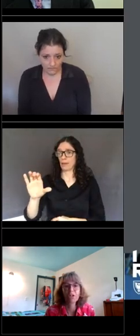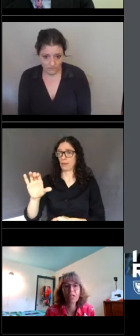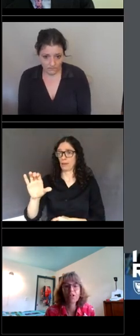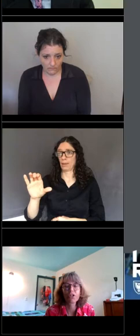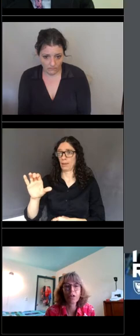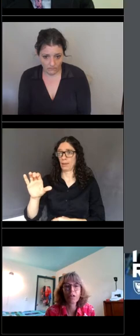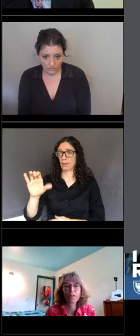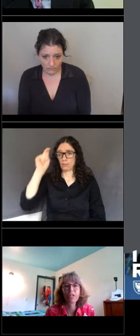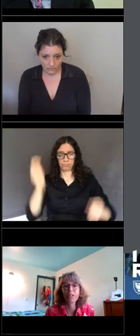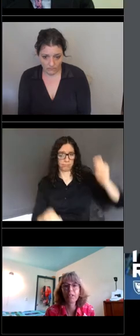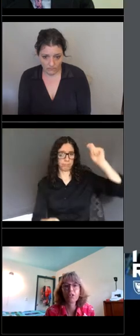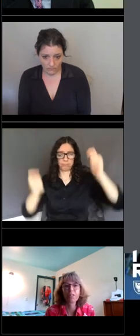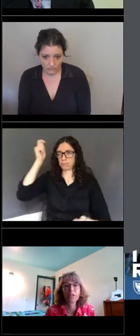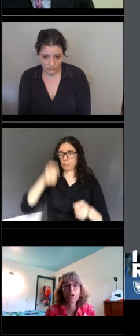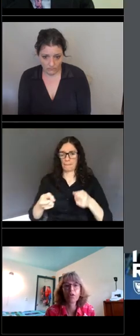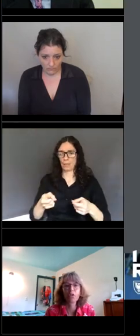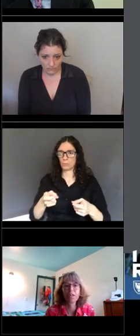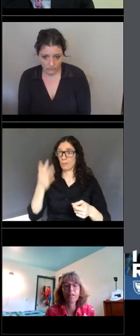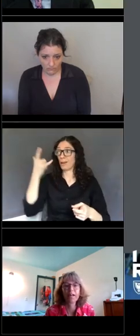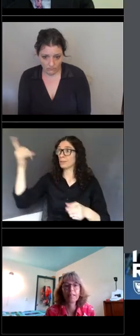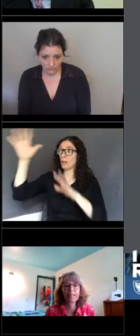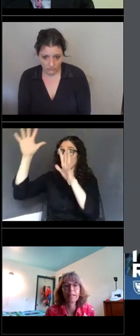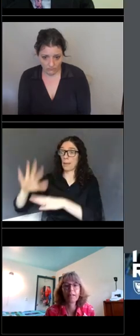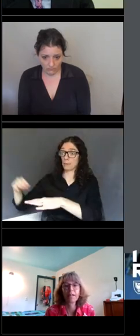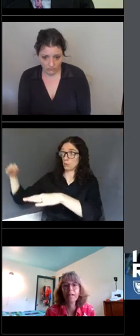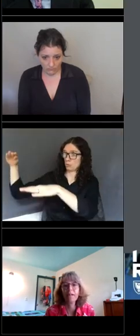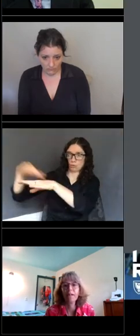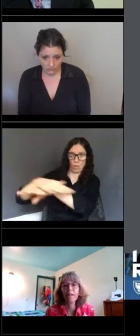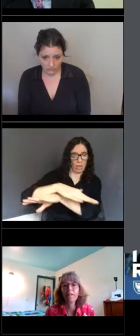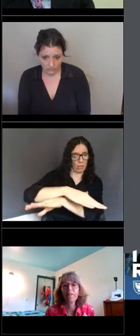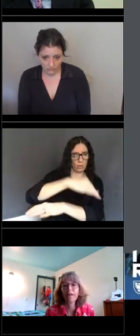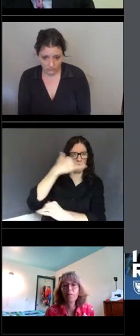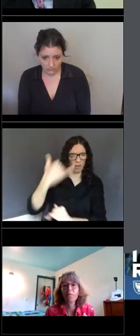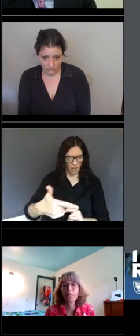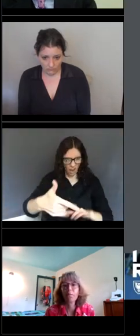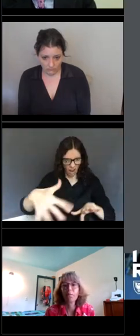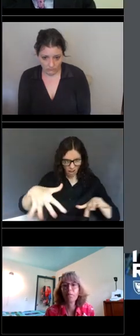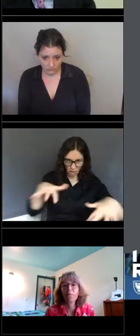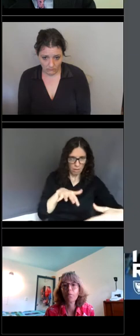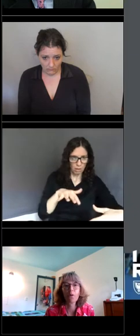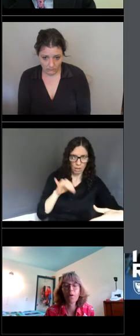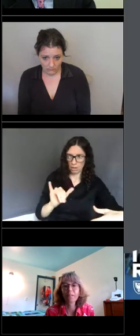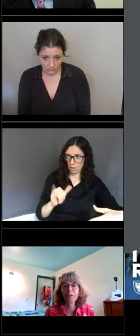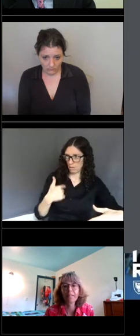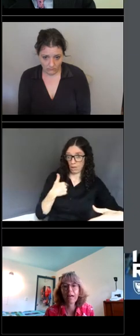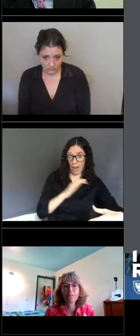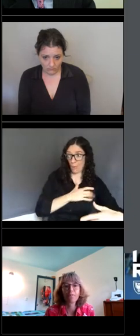with climate change, changing the conditions in the ocean and the idea that we need to be more flexible and